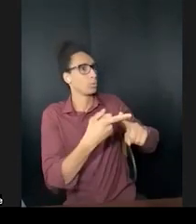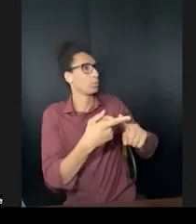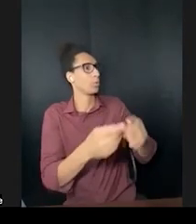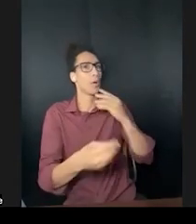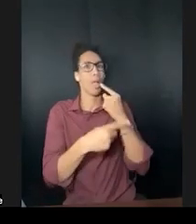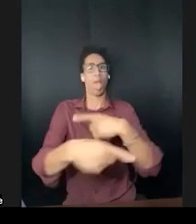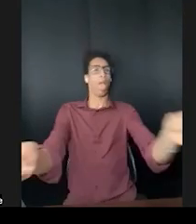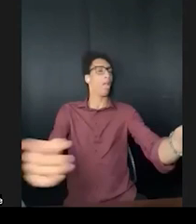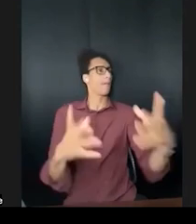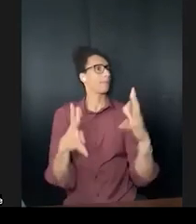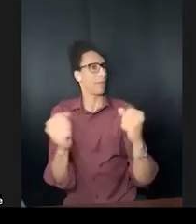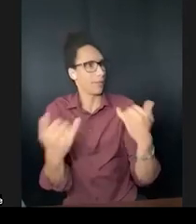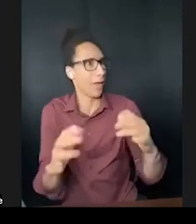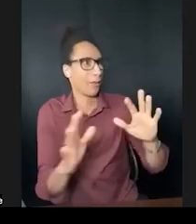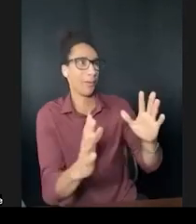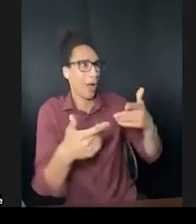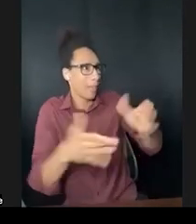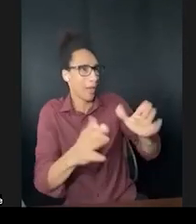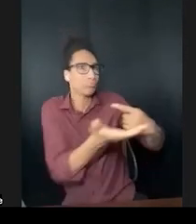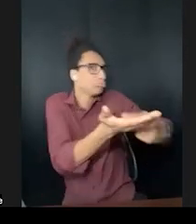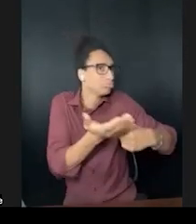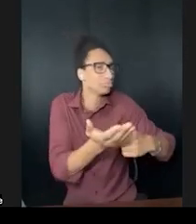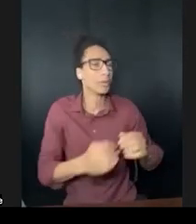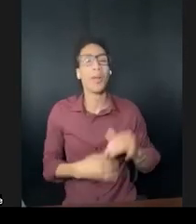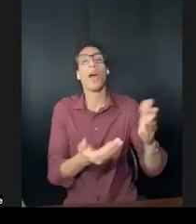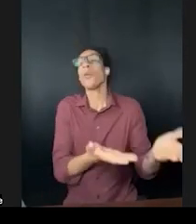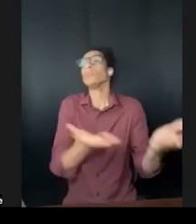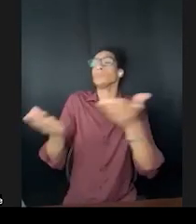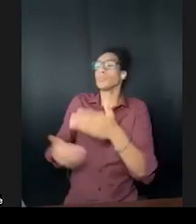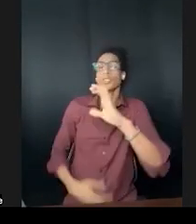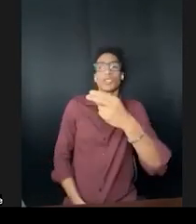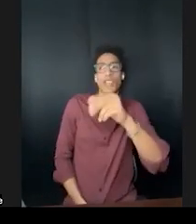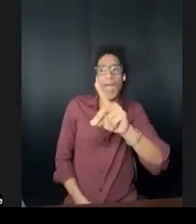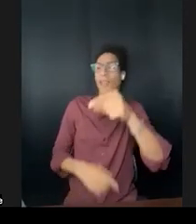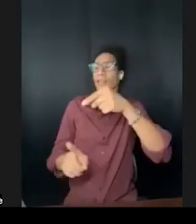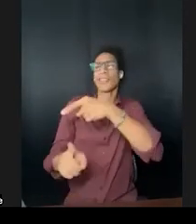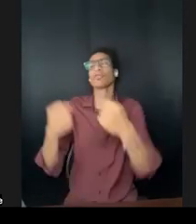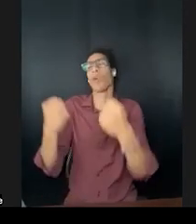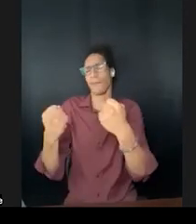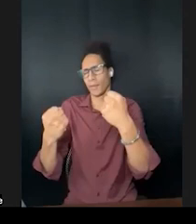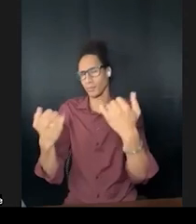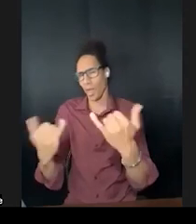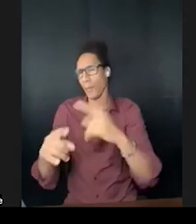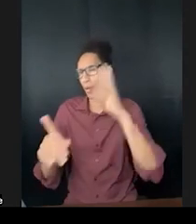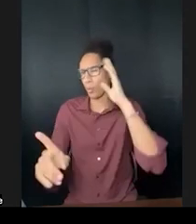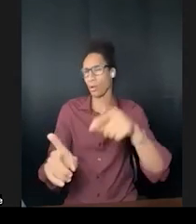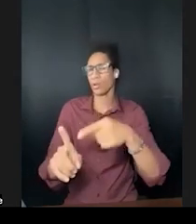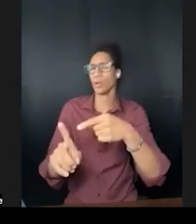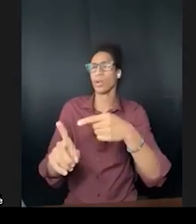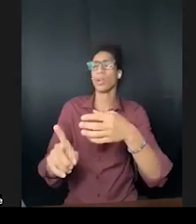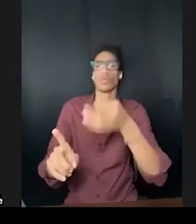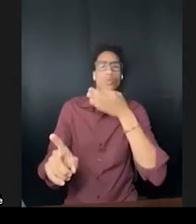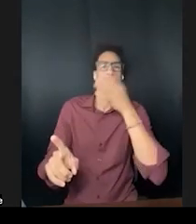actually in motion. Chad Hall, who is featured in the film, he is driving. So we will get back to him as soon as he is able to